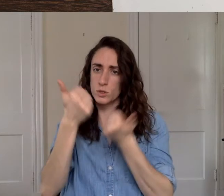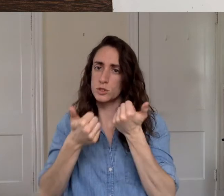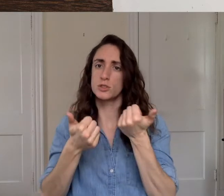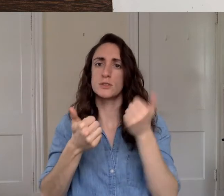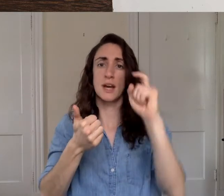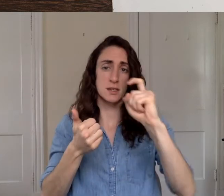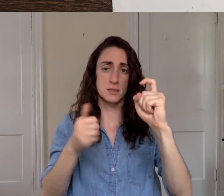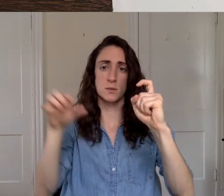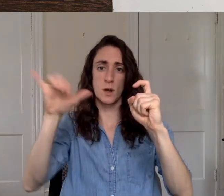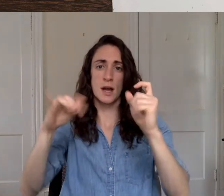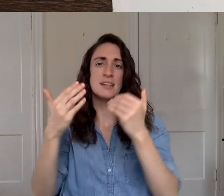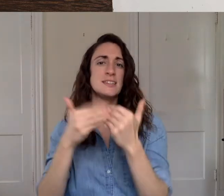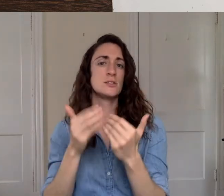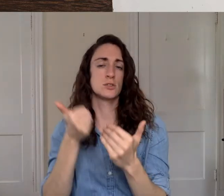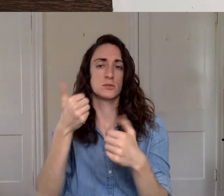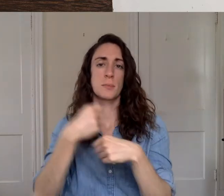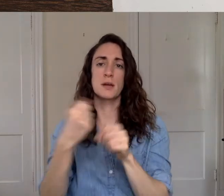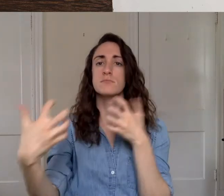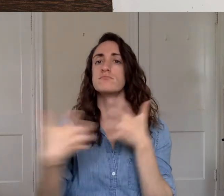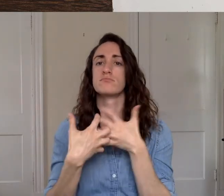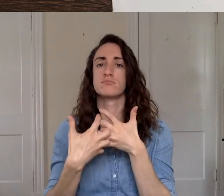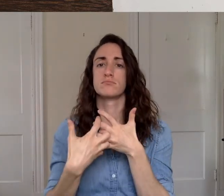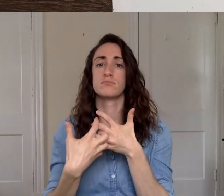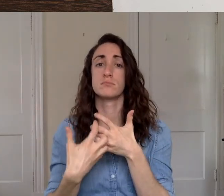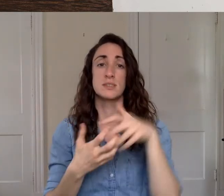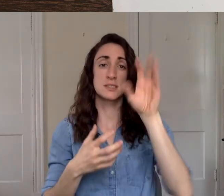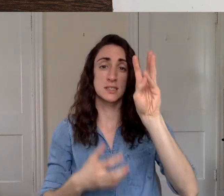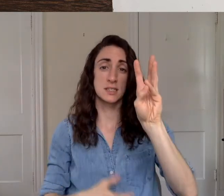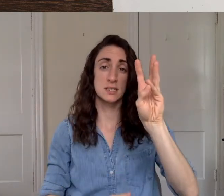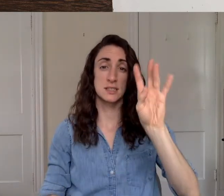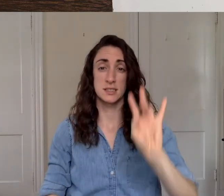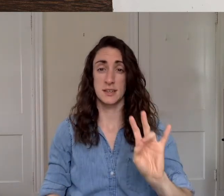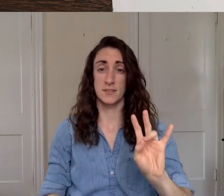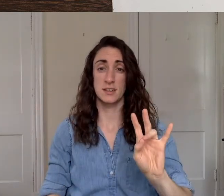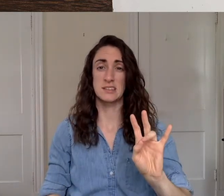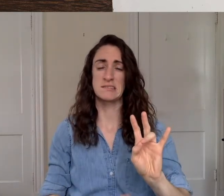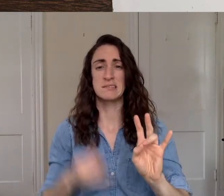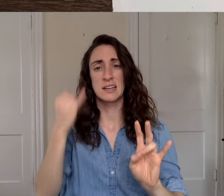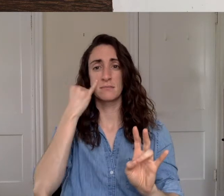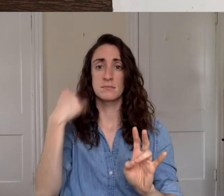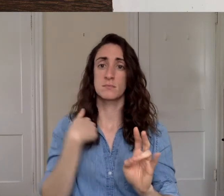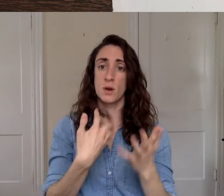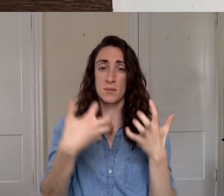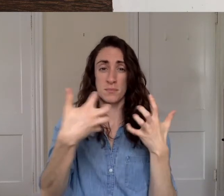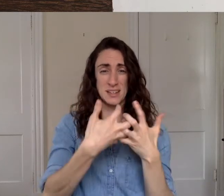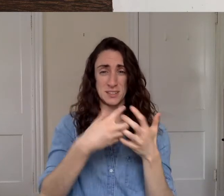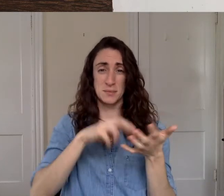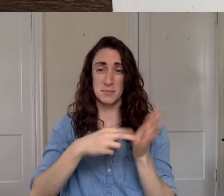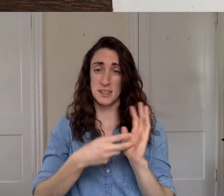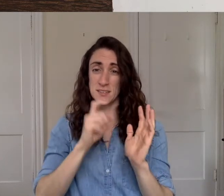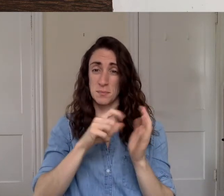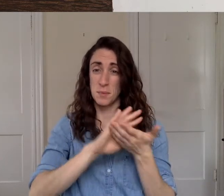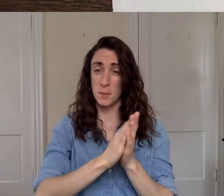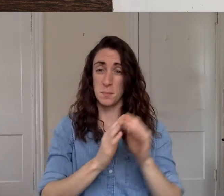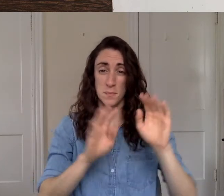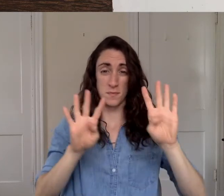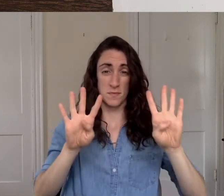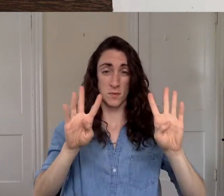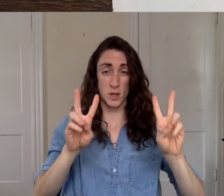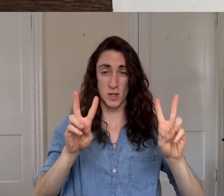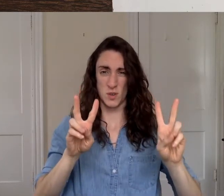same coefficient for x, that's going to be kind of ugly. We're going to have to get a coefficient of 42 because that's the least common multiple of 6 and